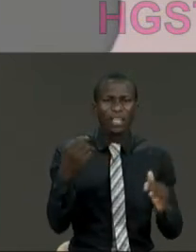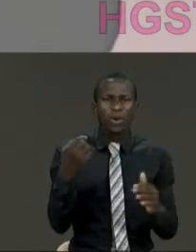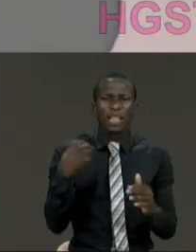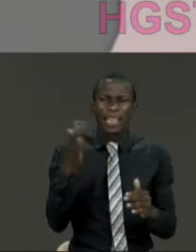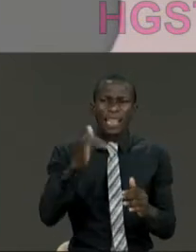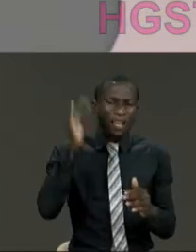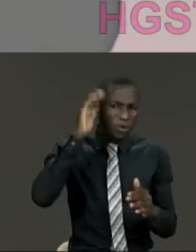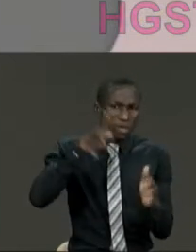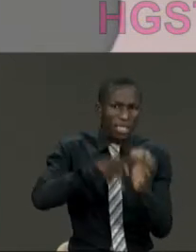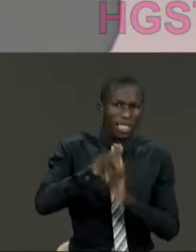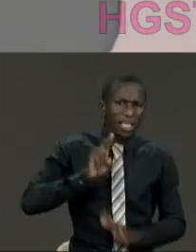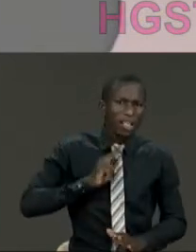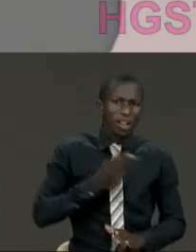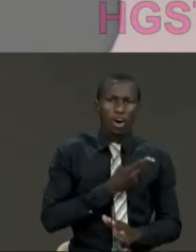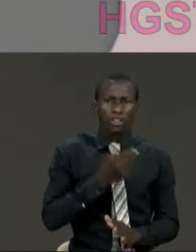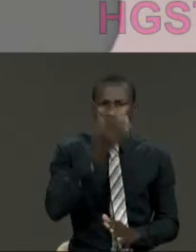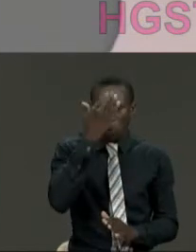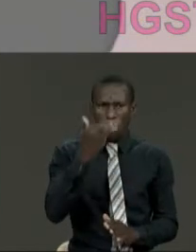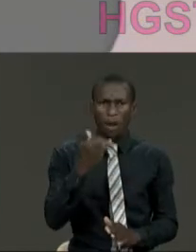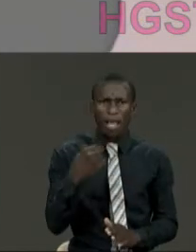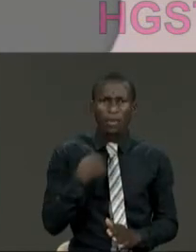Why don't we go to the camp of the enemy